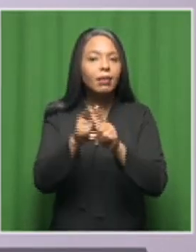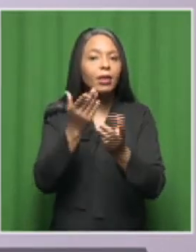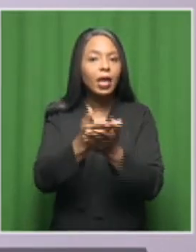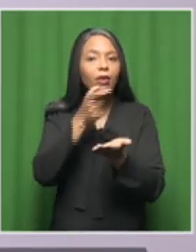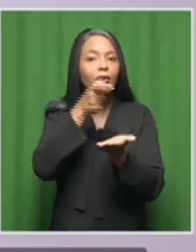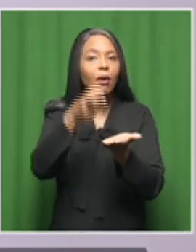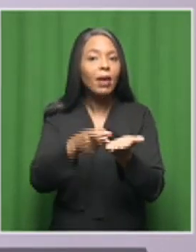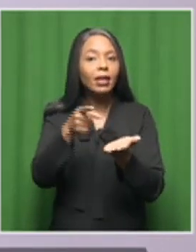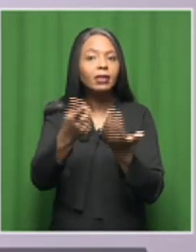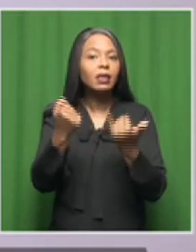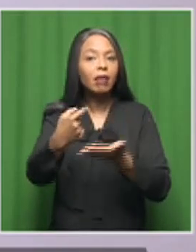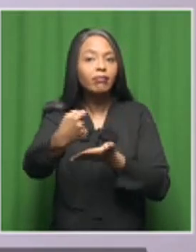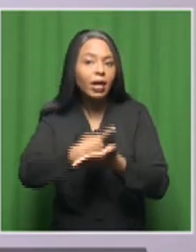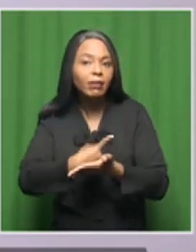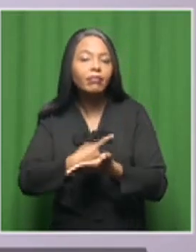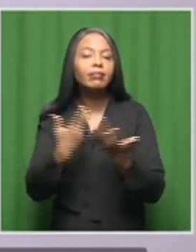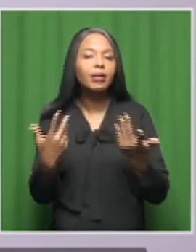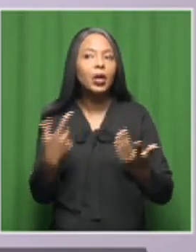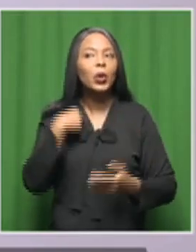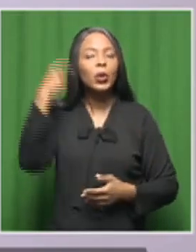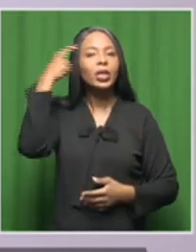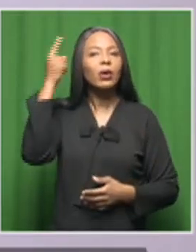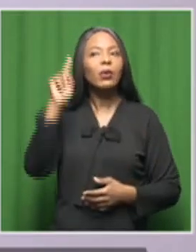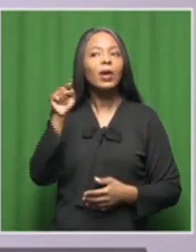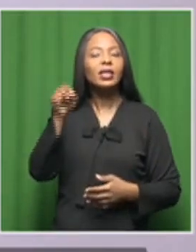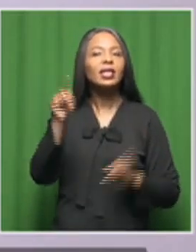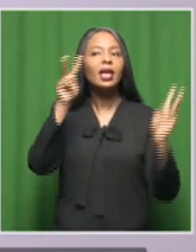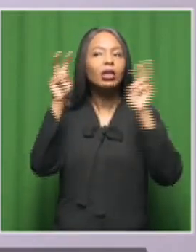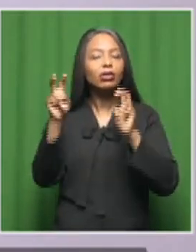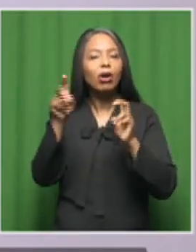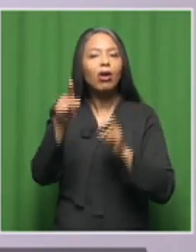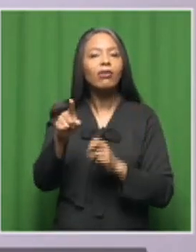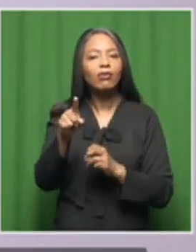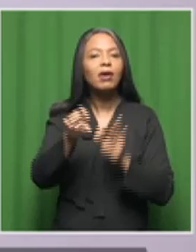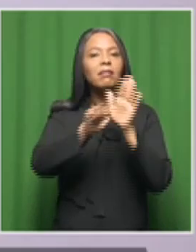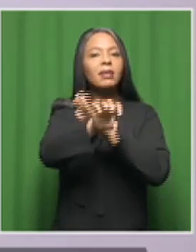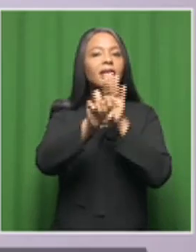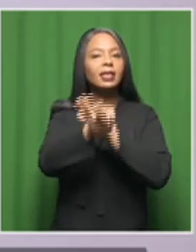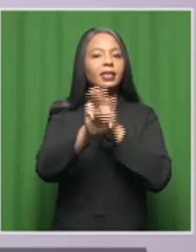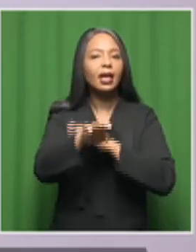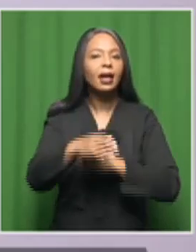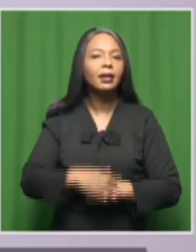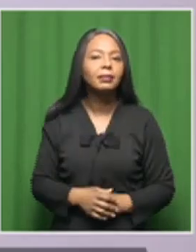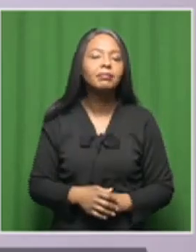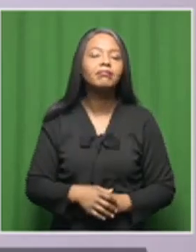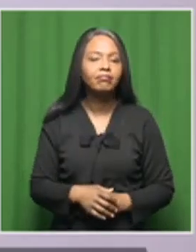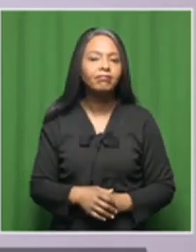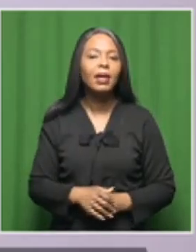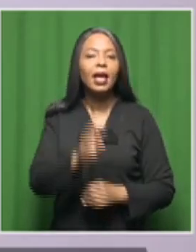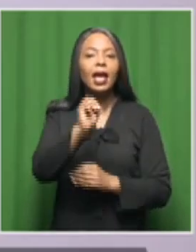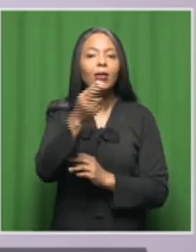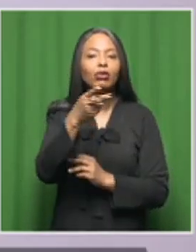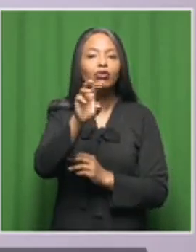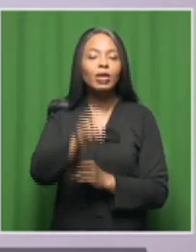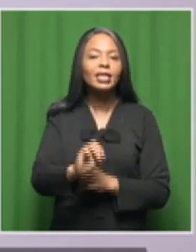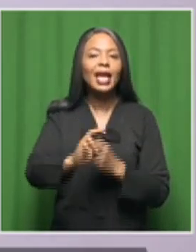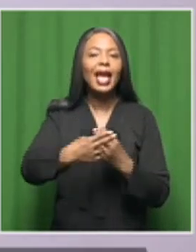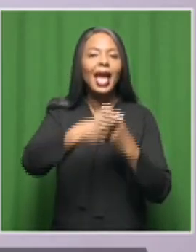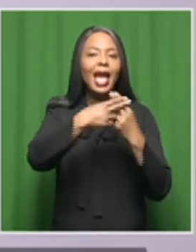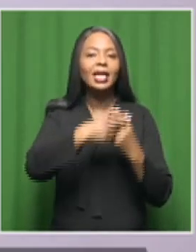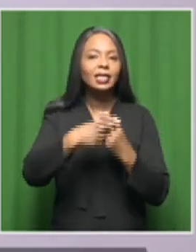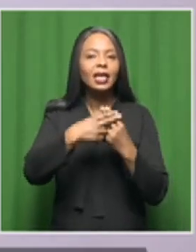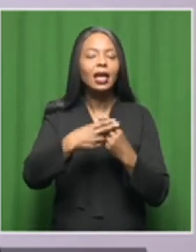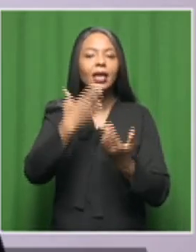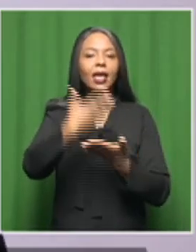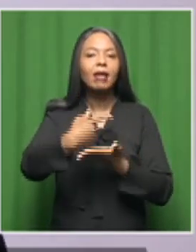your expectations and what do you make of the media in this day and age. M20 hashtag that you can use